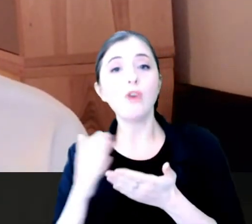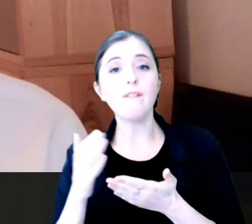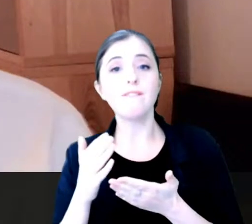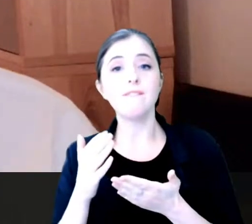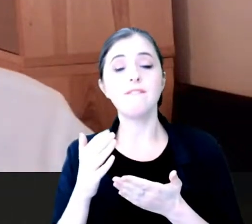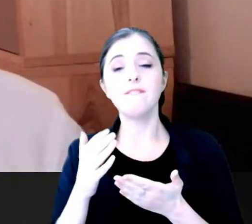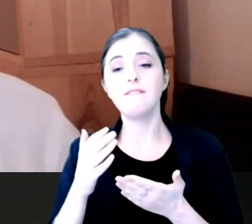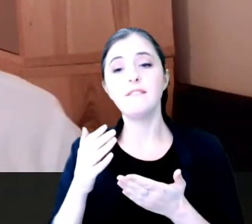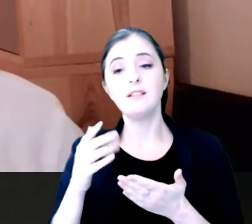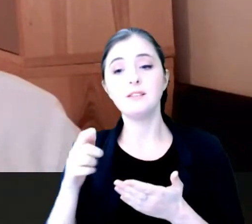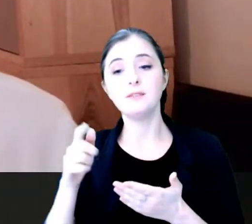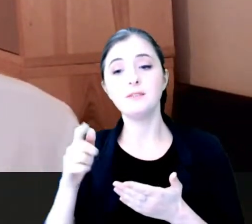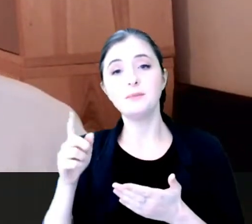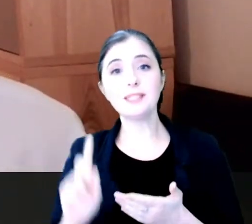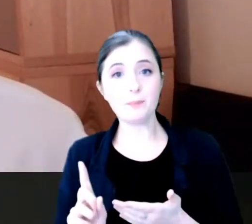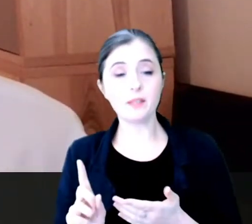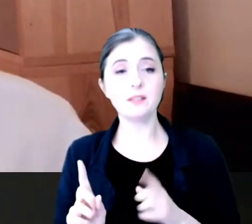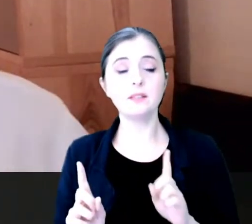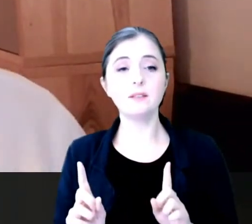you know,